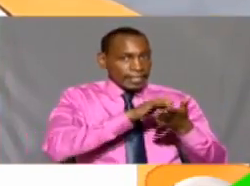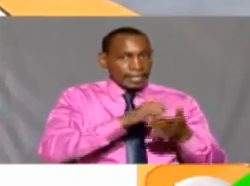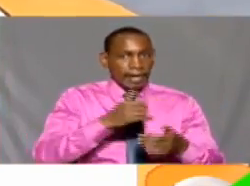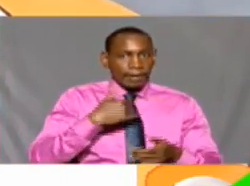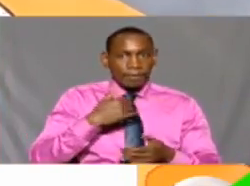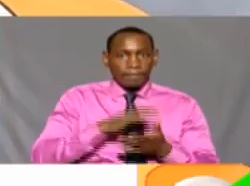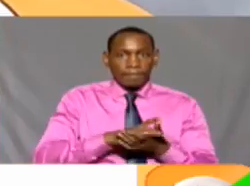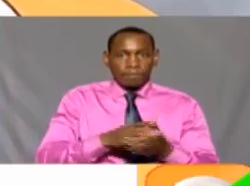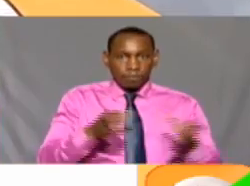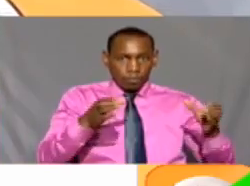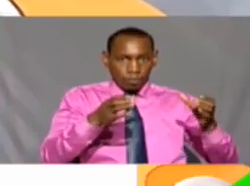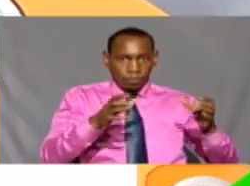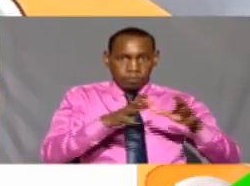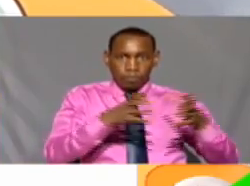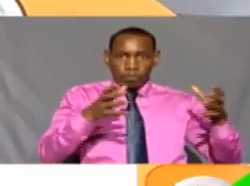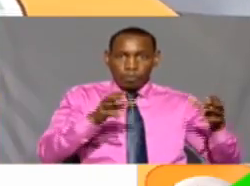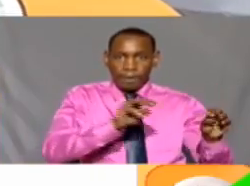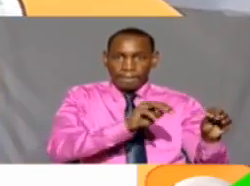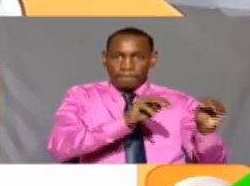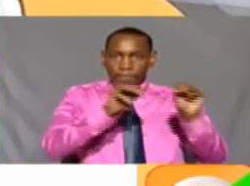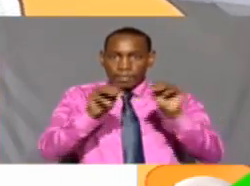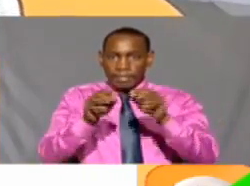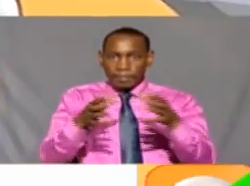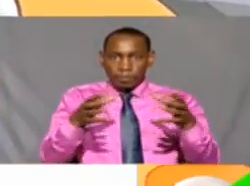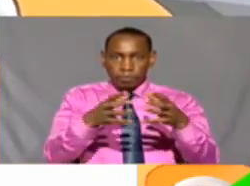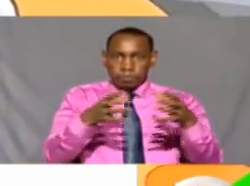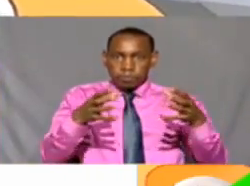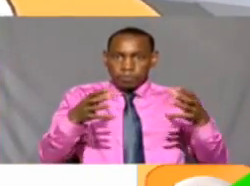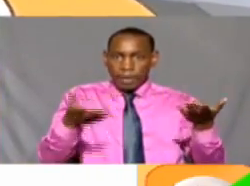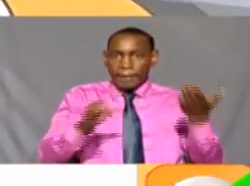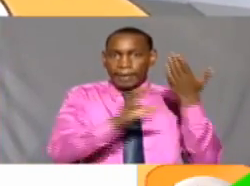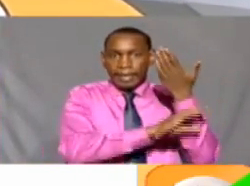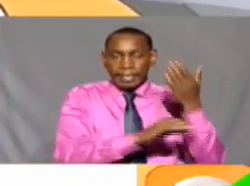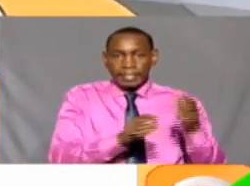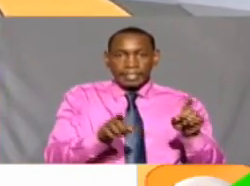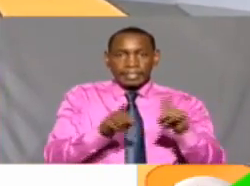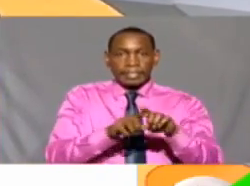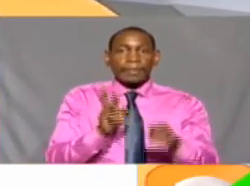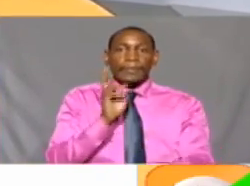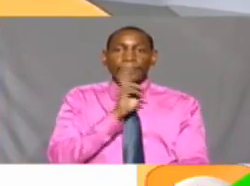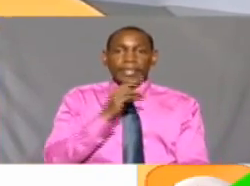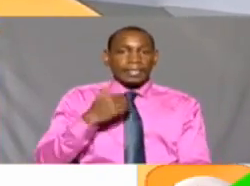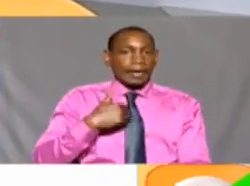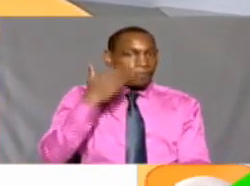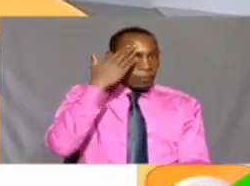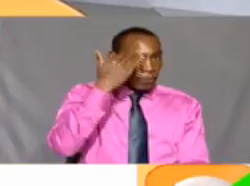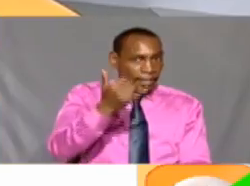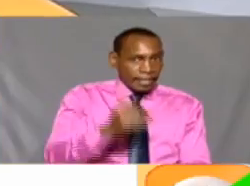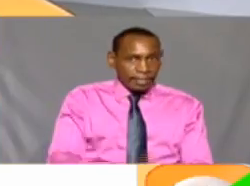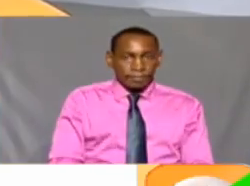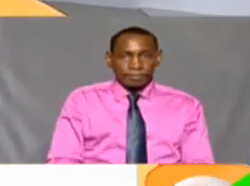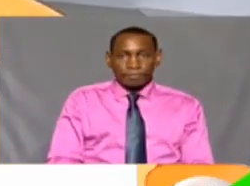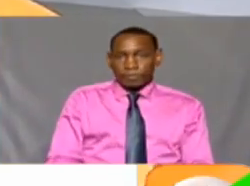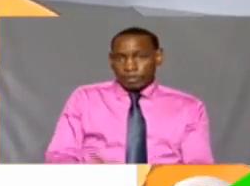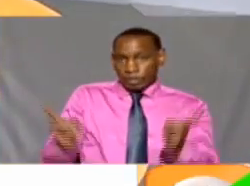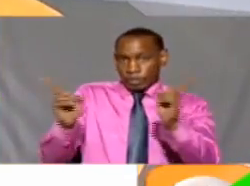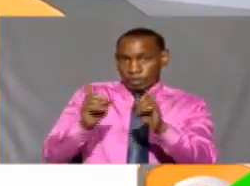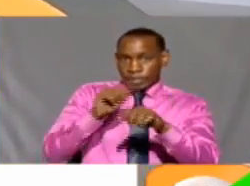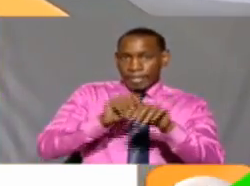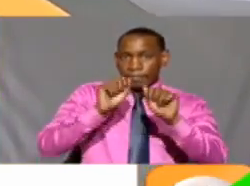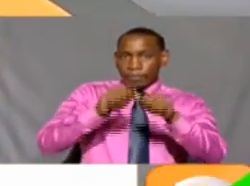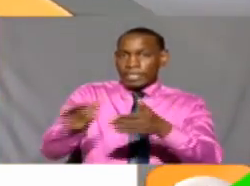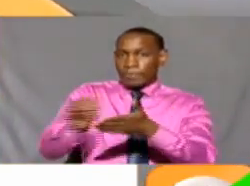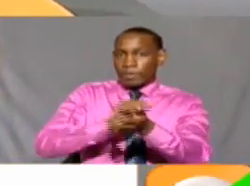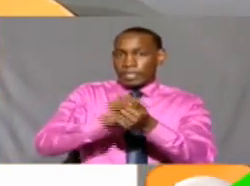huge swamps coming in, we still have the swamps multiplying within the country, then this poses a risk, because within a very short time, they can wipe